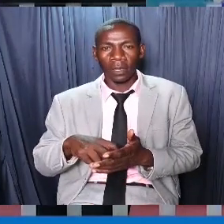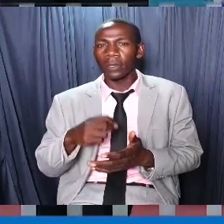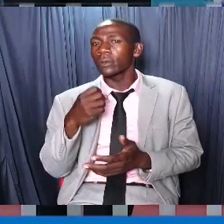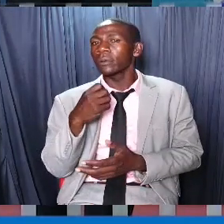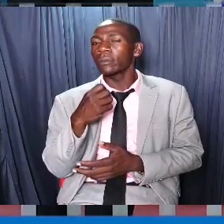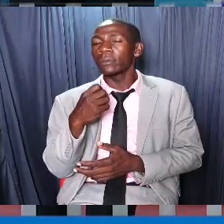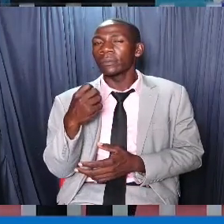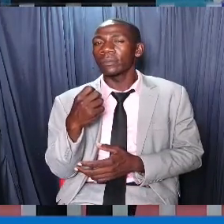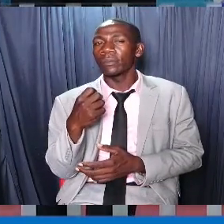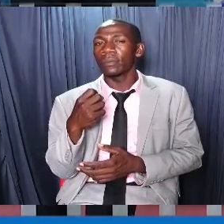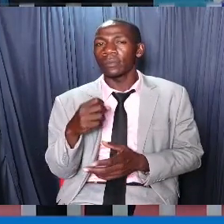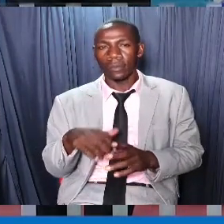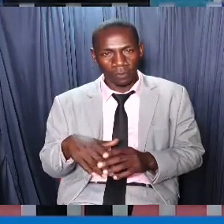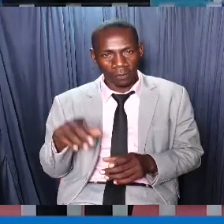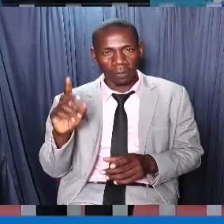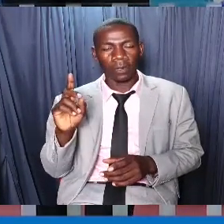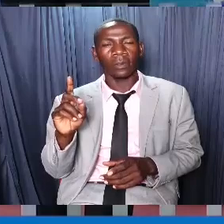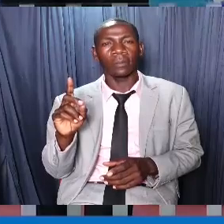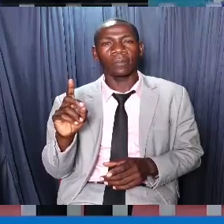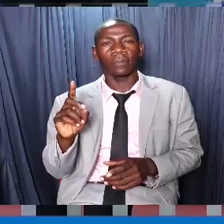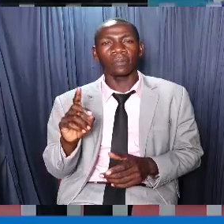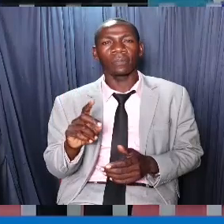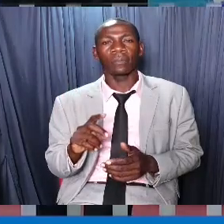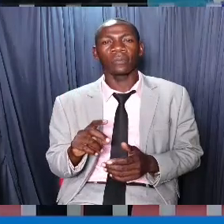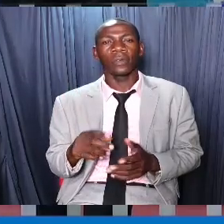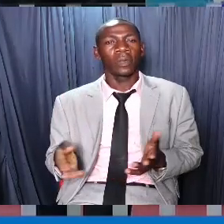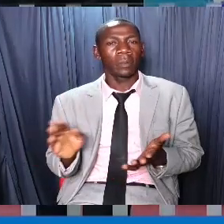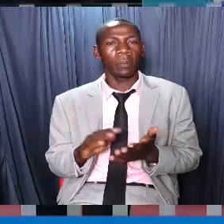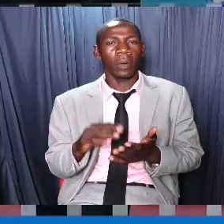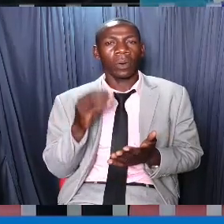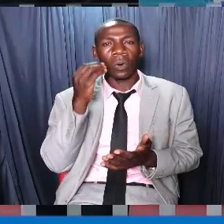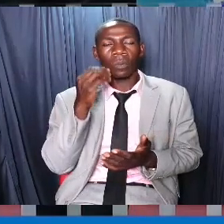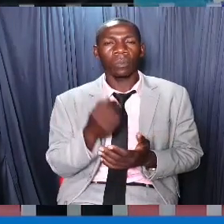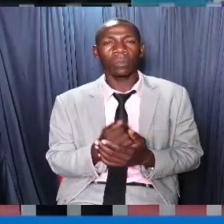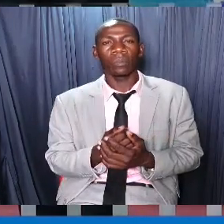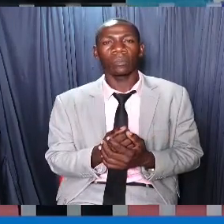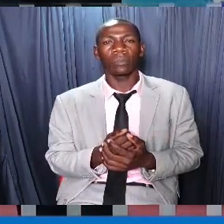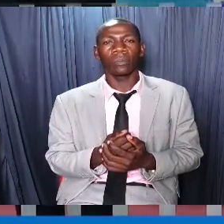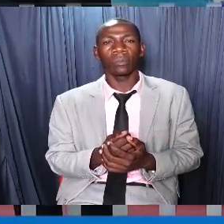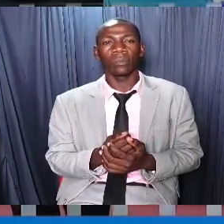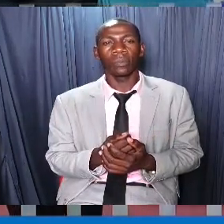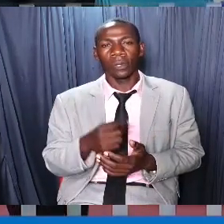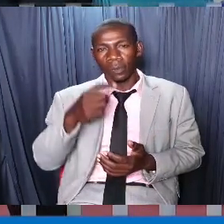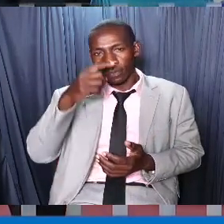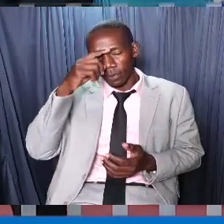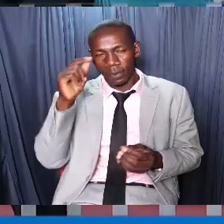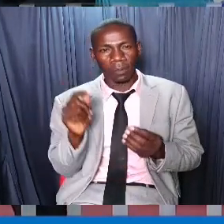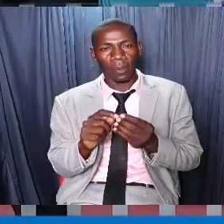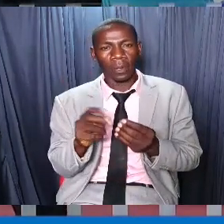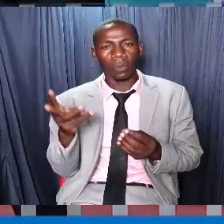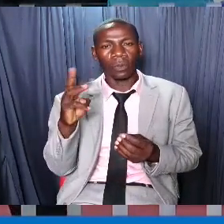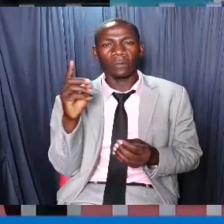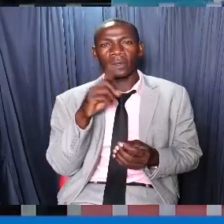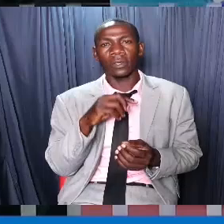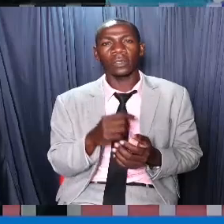She got down. Akatoka. And fled away. Akaenda nyumbani. And went back to her home. Maana ule uchungu umeisha. Because the pain